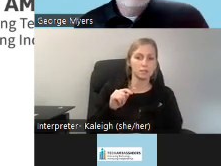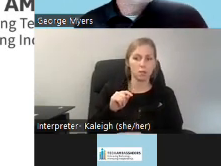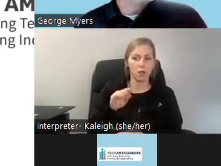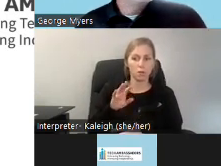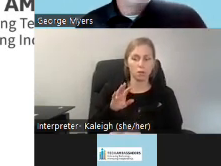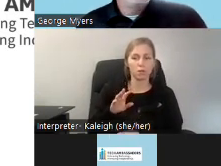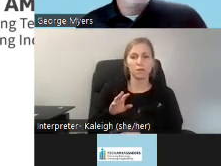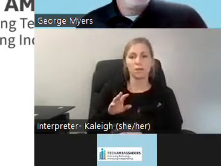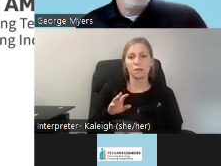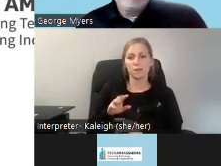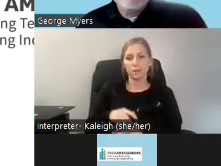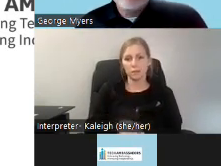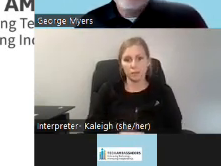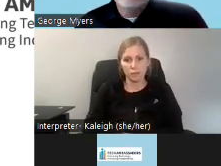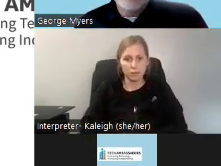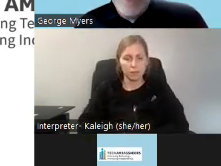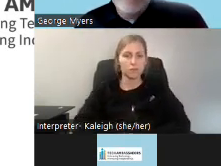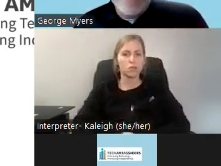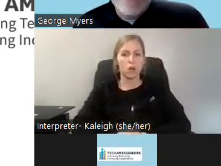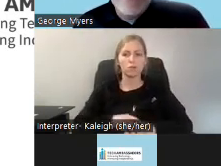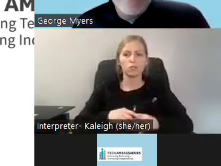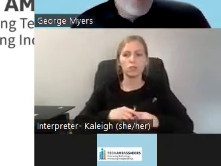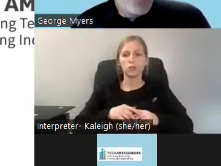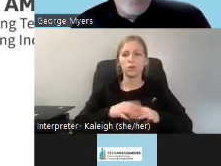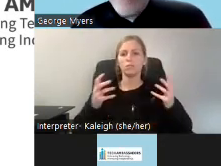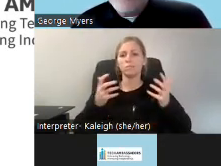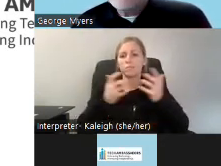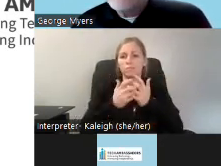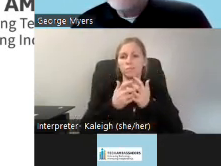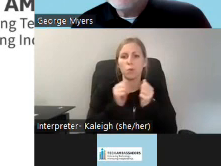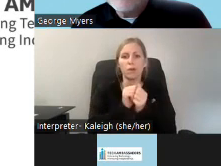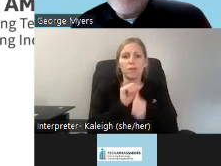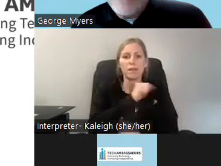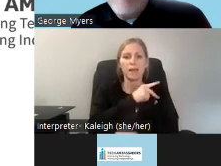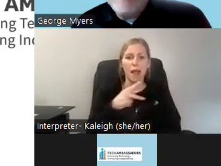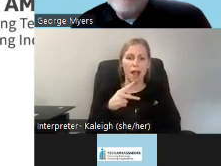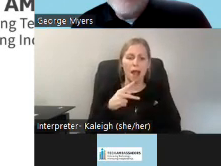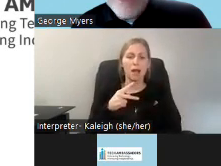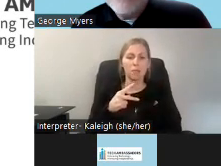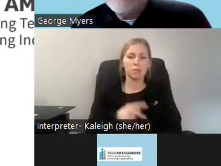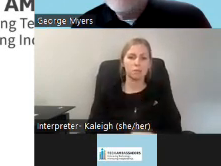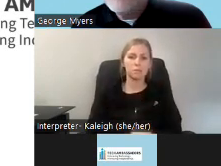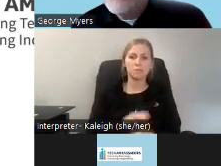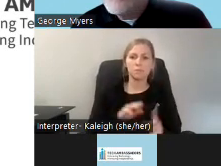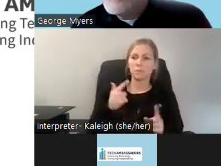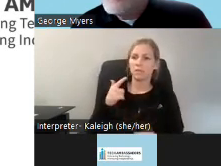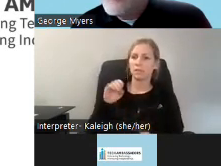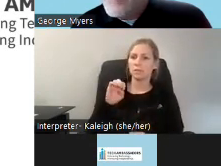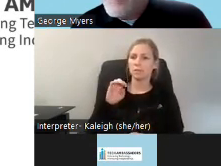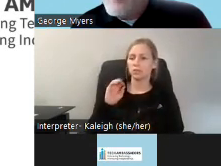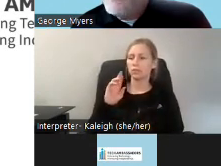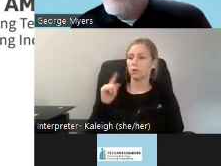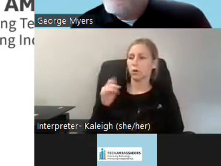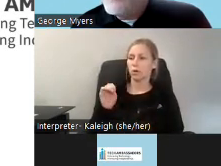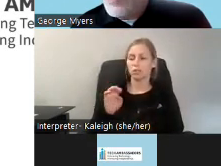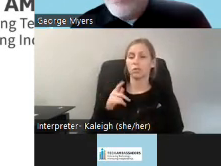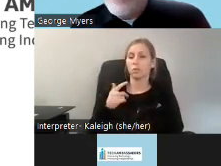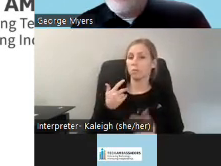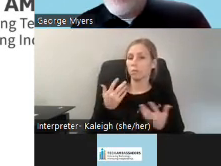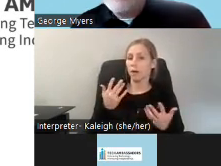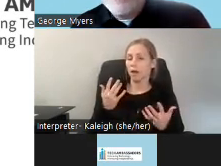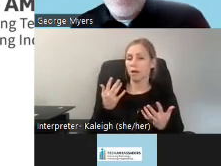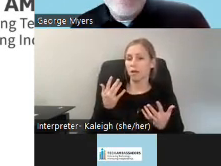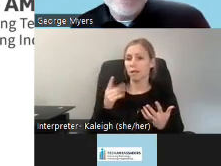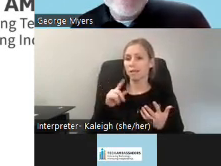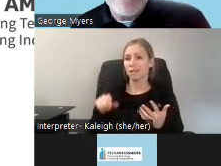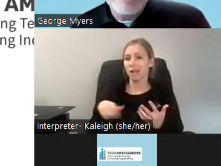with the app. Okay. So well, I'll say like, you this. don't That is